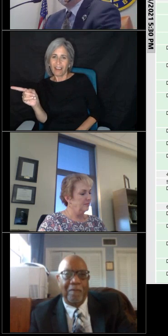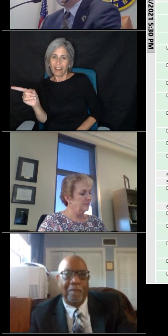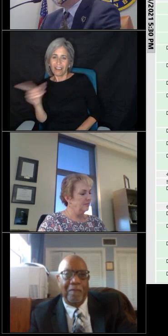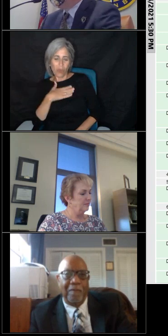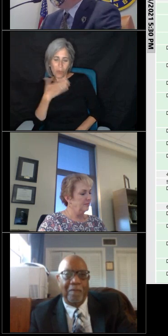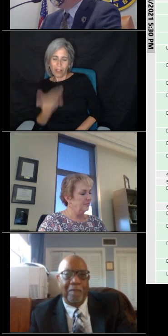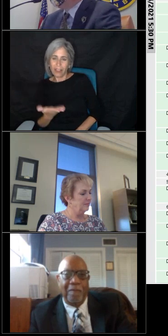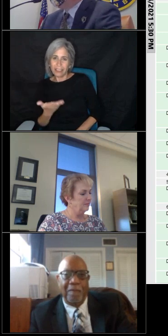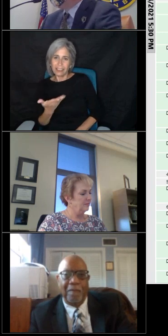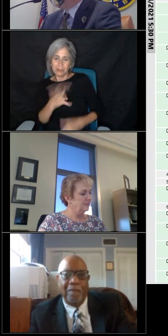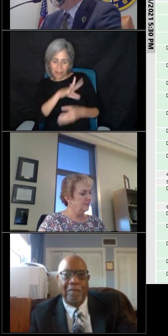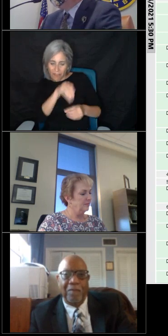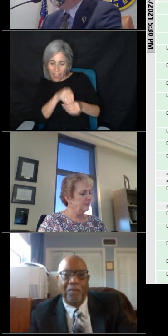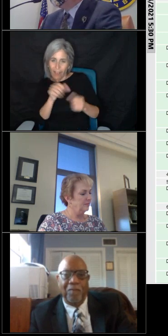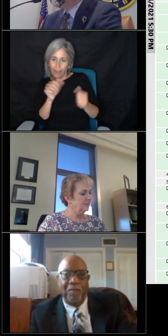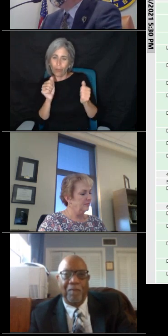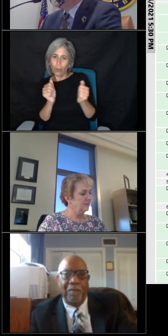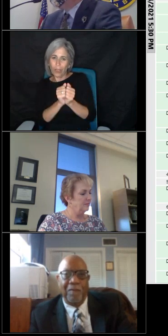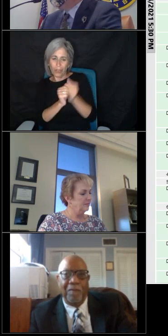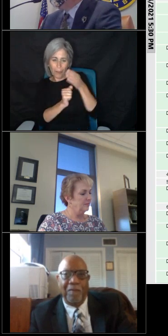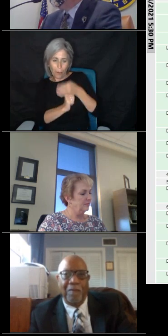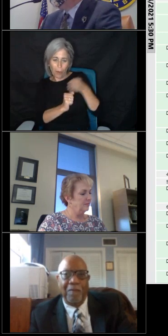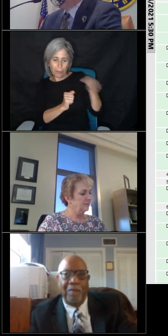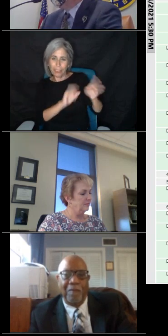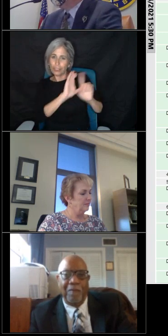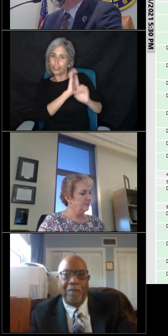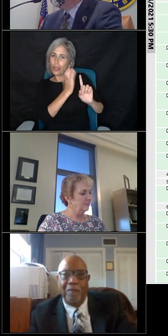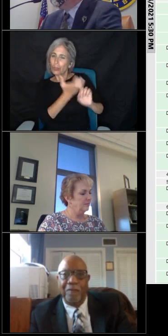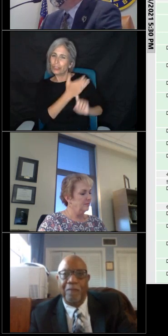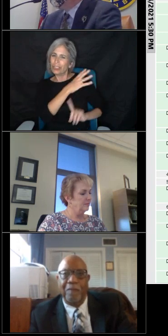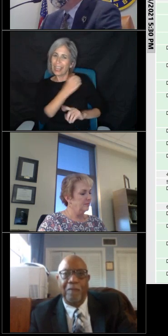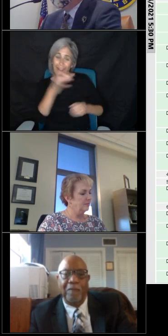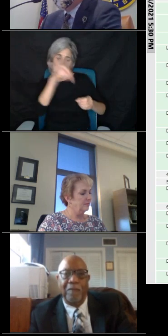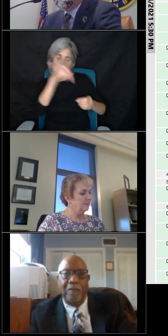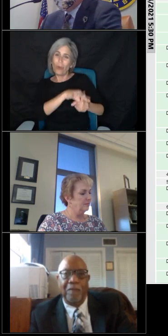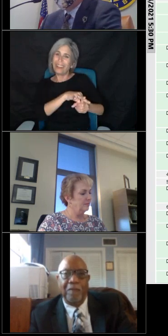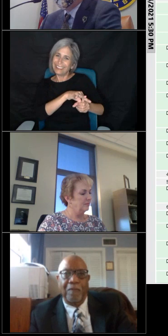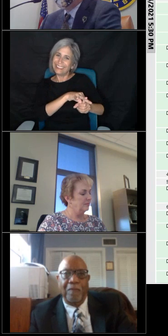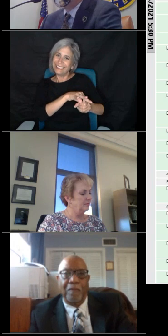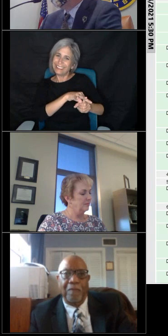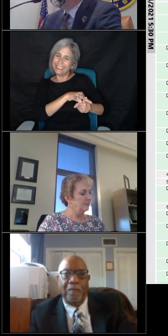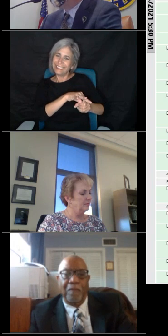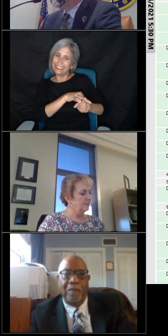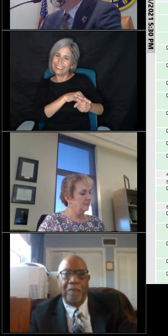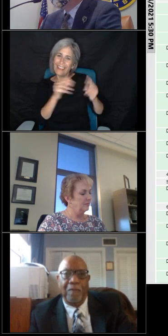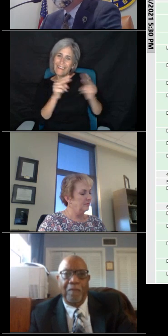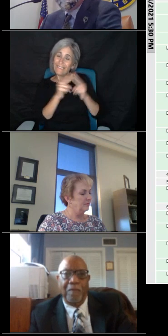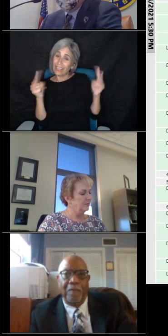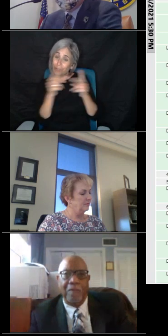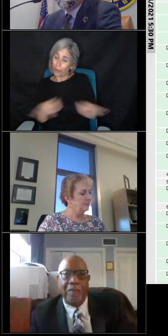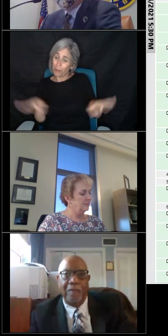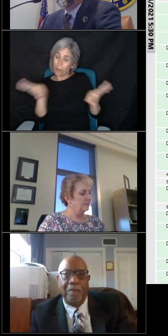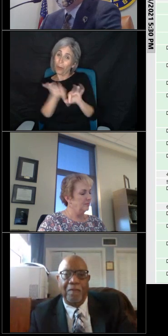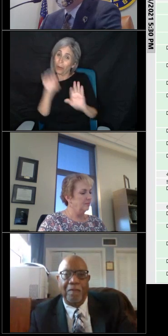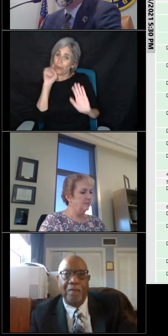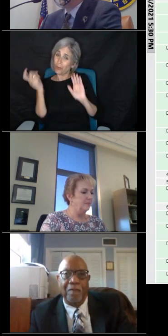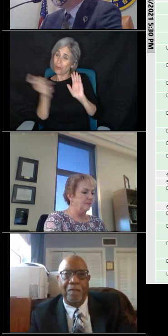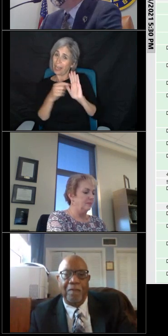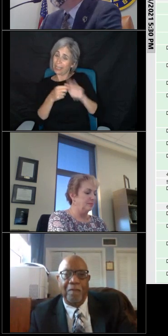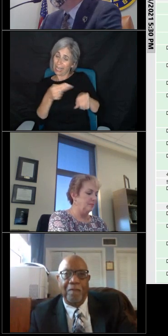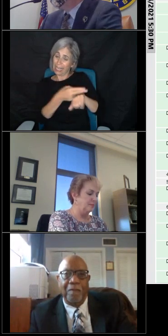willingness to be part of the Boynton Beach culture and voting. And so it is very important to recognize the Haitian